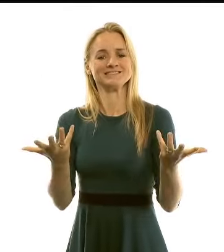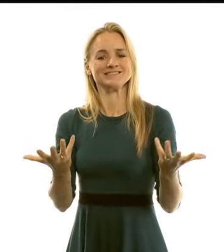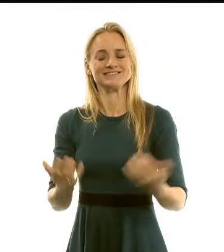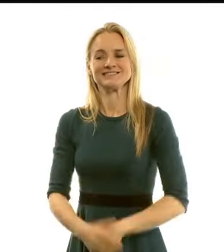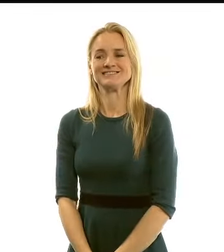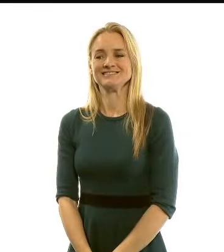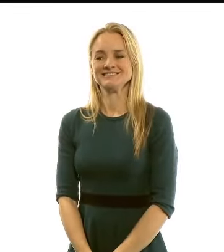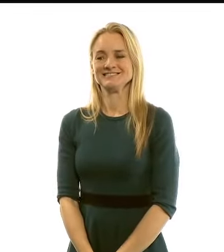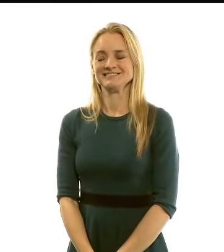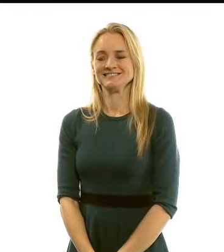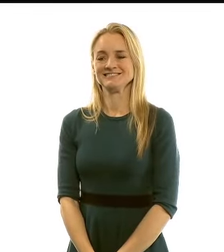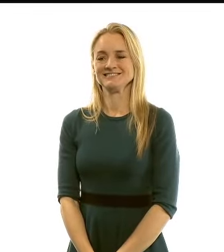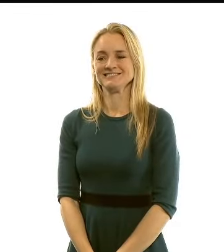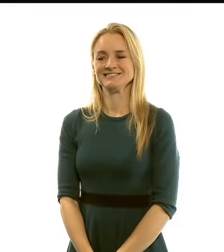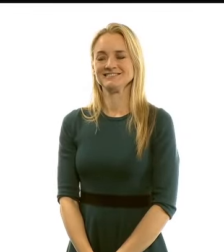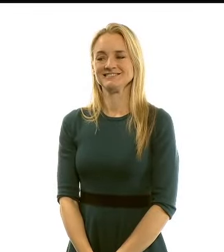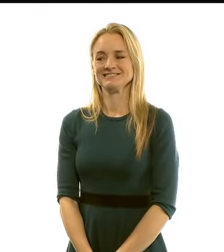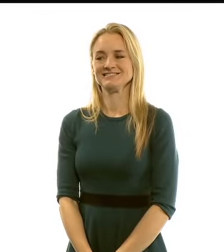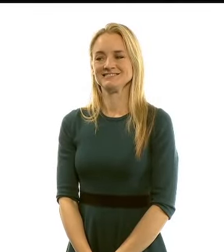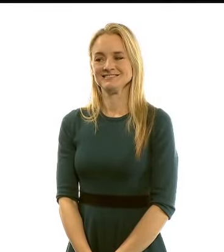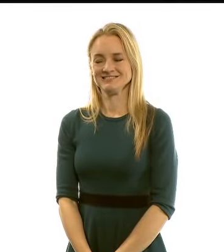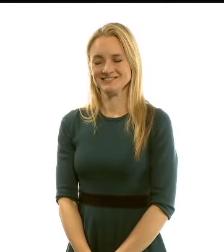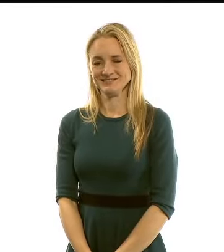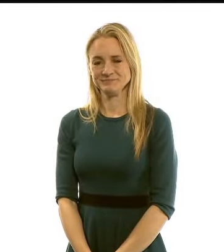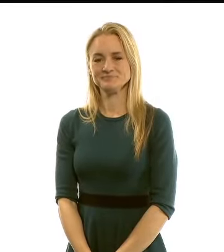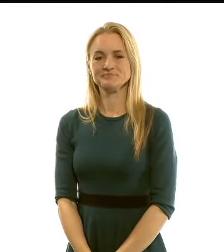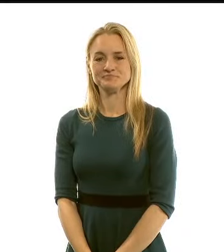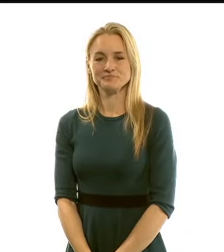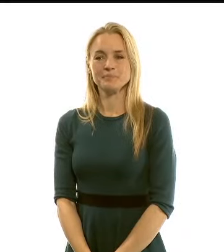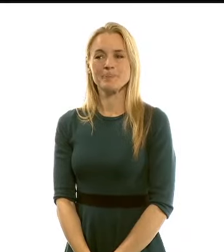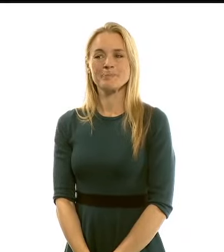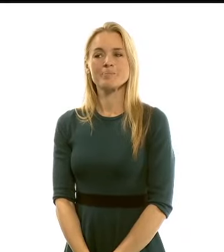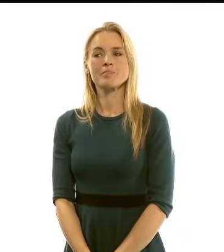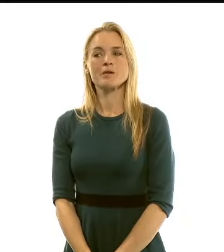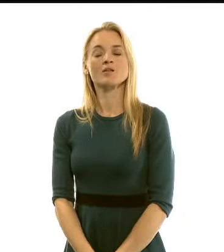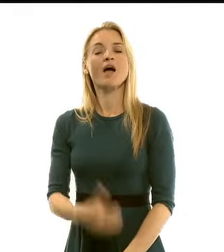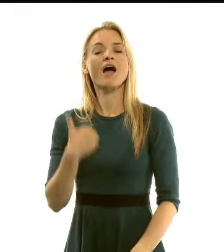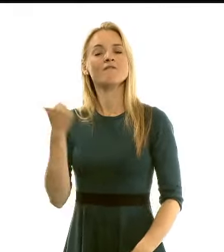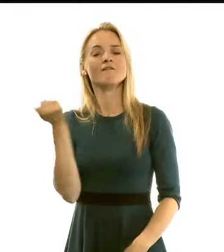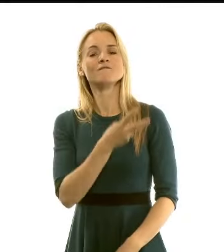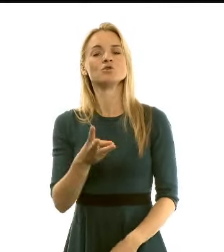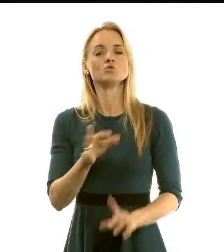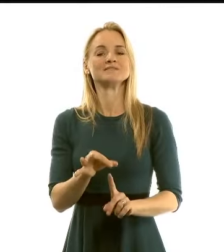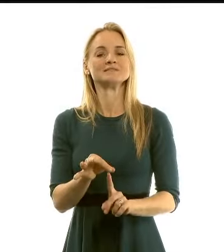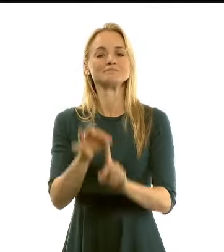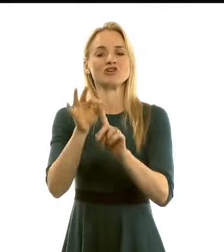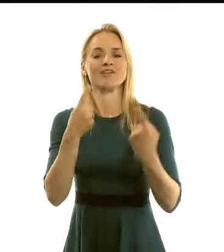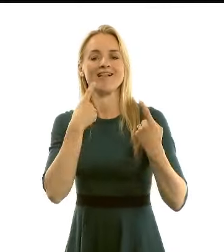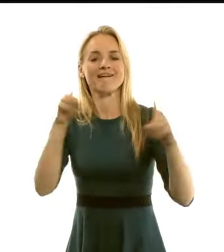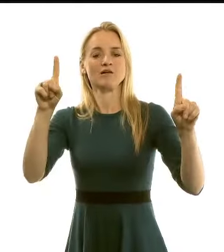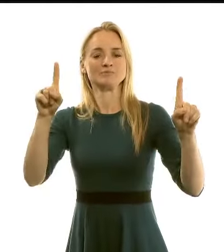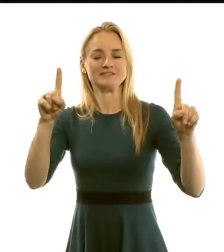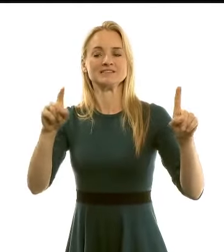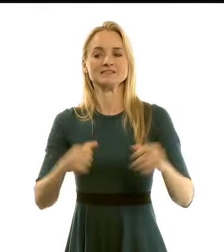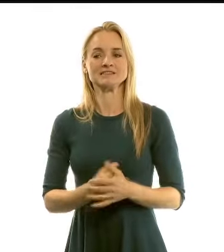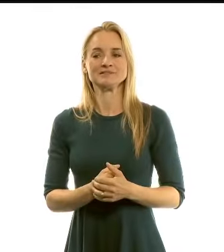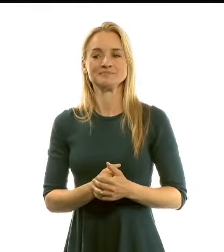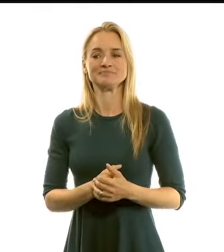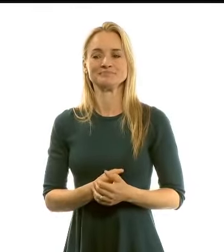Yes, Come on. yes. But there are a few more very special announcements to make. Come on in, everybody. Come on in. Here's the